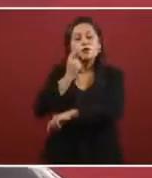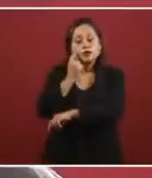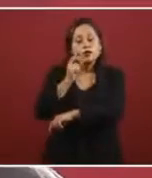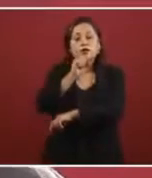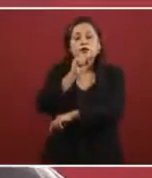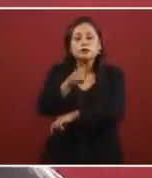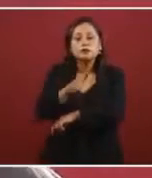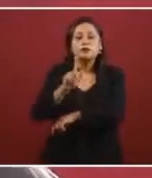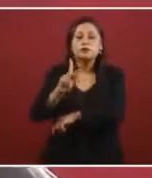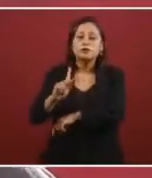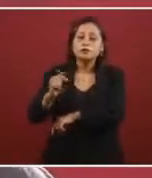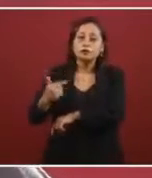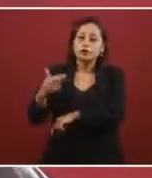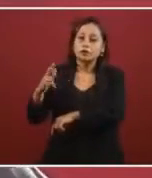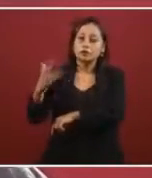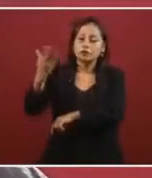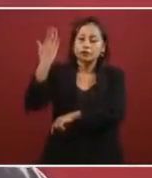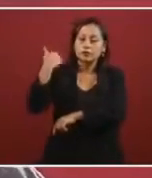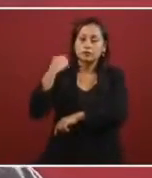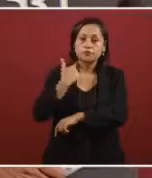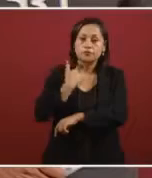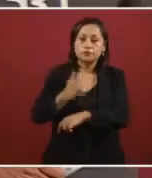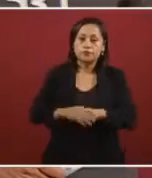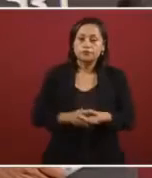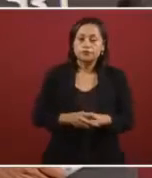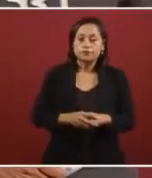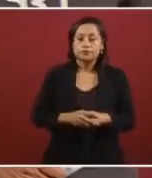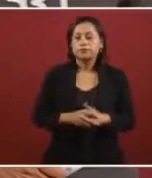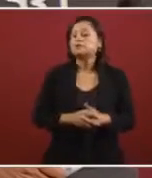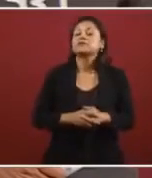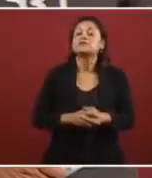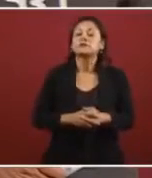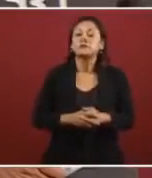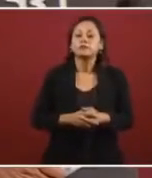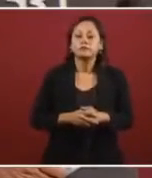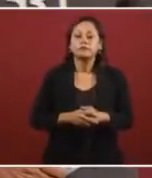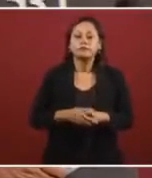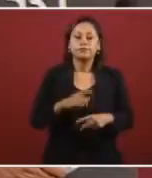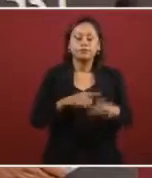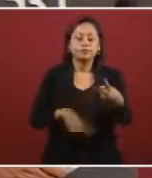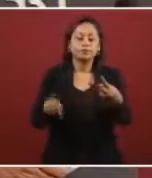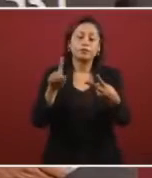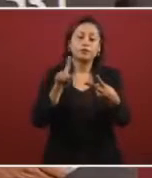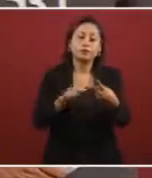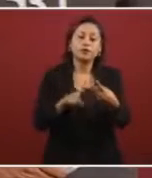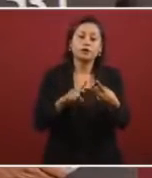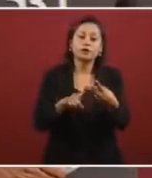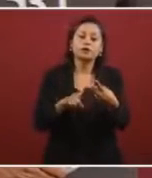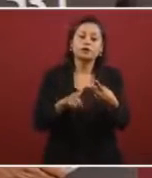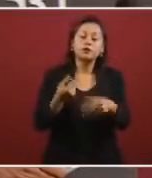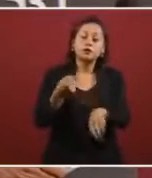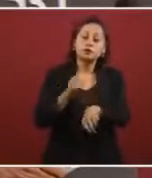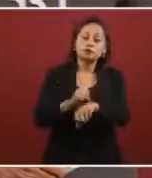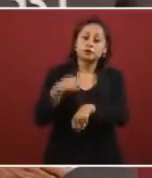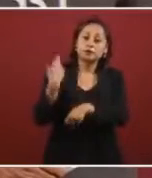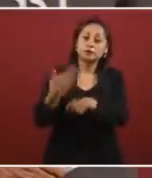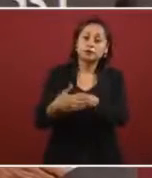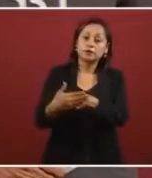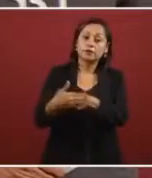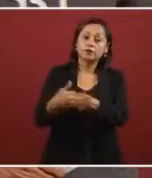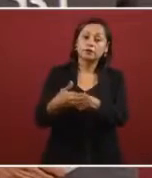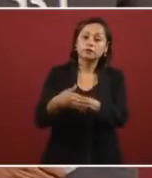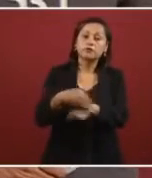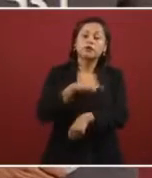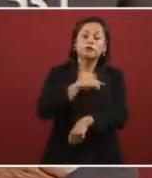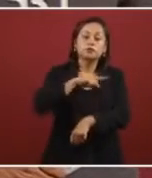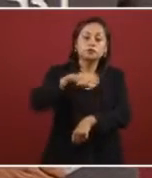investigation in the Procuraduría state of General de la Guerrero, República. and then by the Republic. La próxima semana The following week, empezaremos we a will citar begin a to